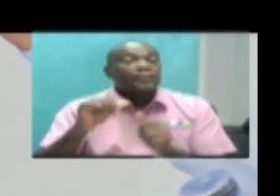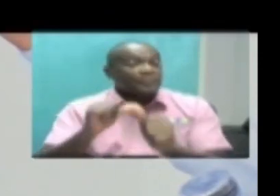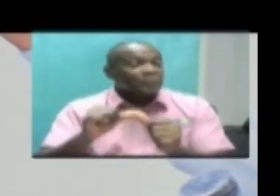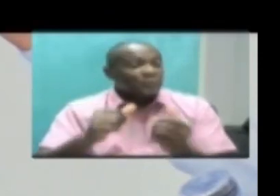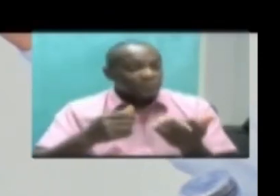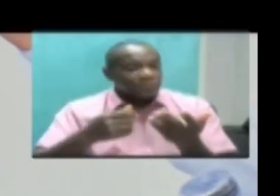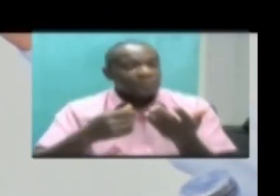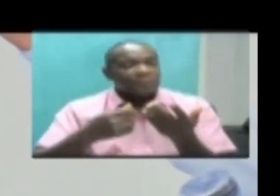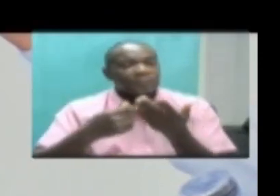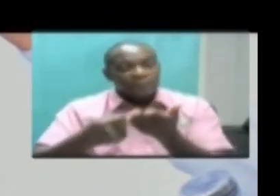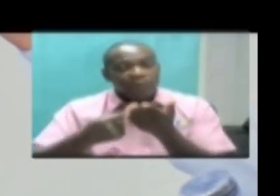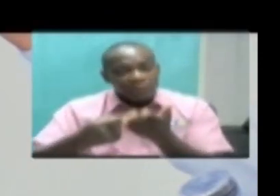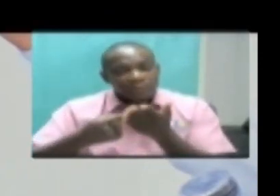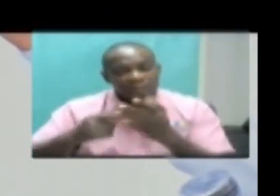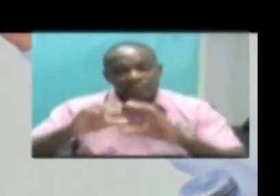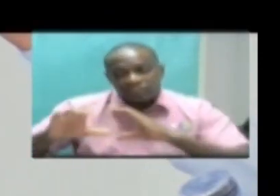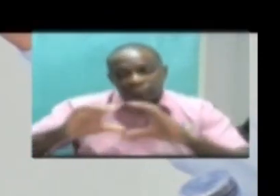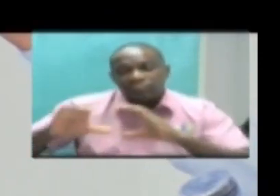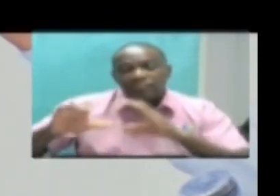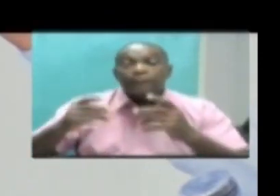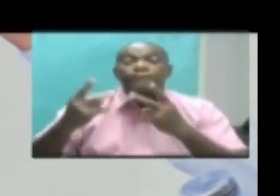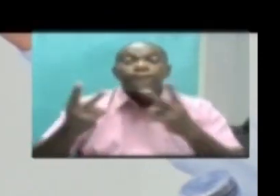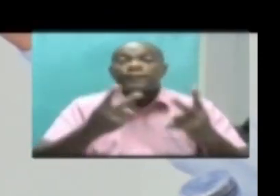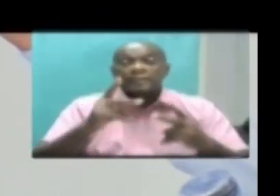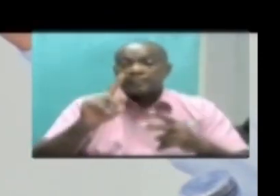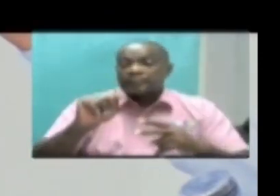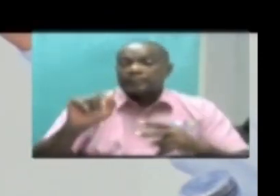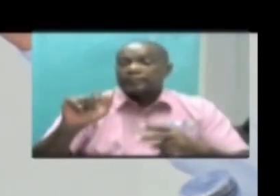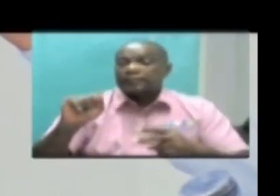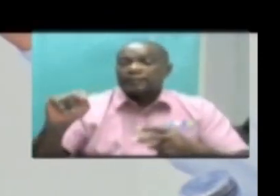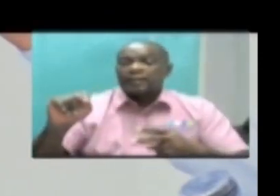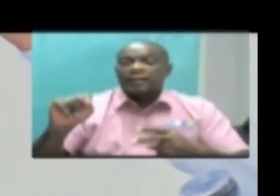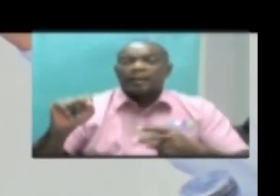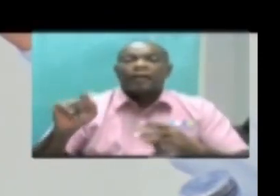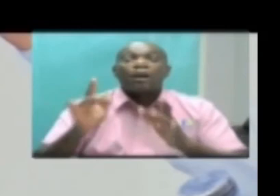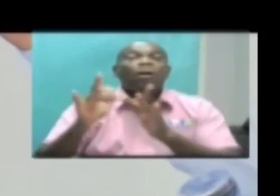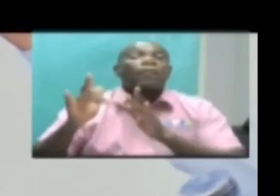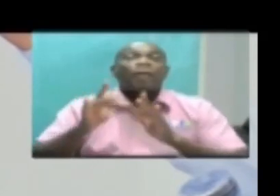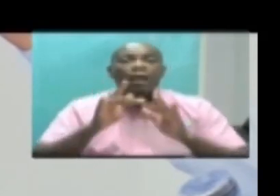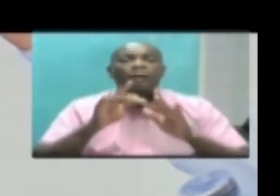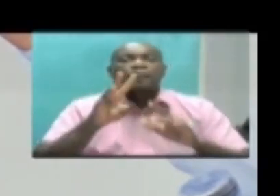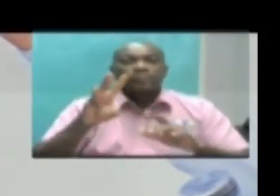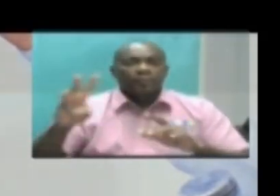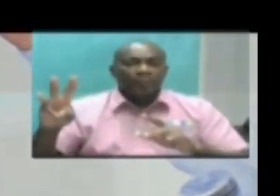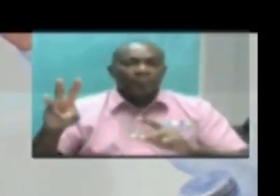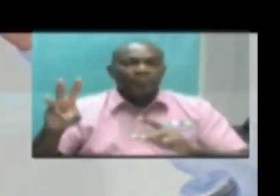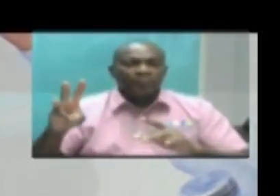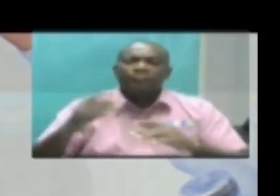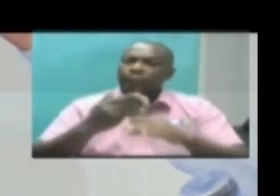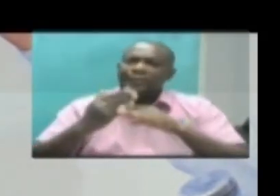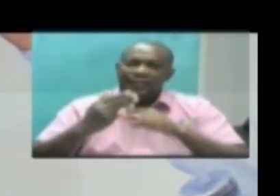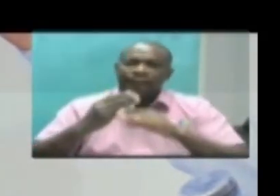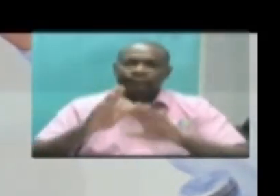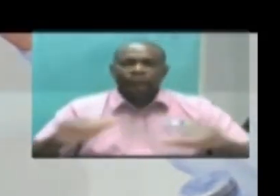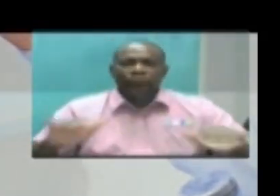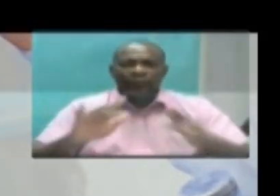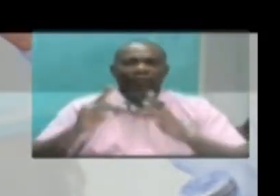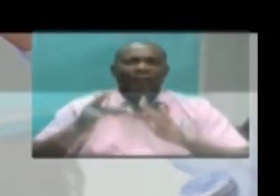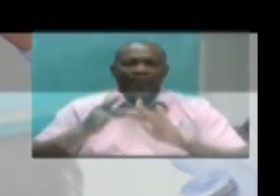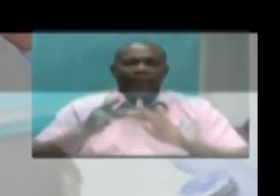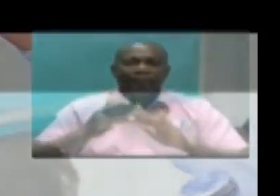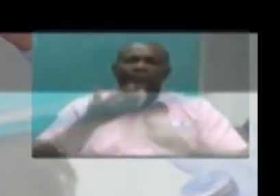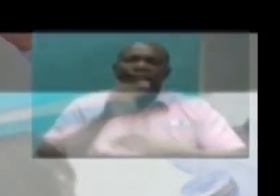TATT's website. But more importantly, let's work together to protect our children online. My name is Wendell Atien. Good evening.